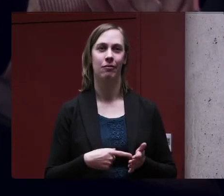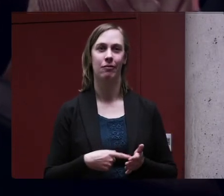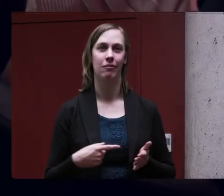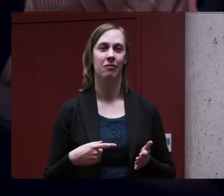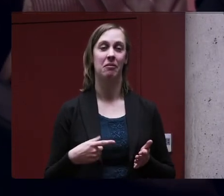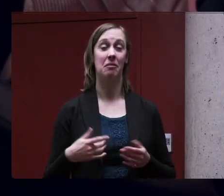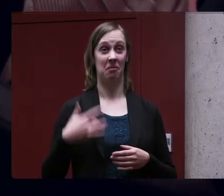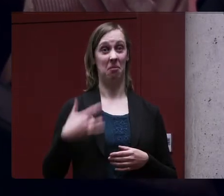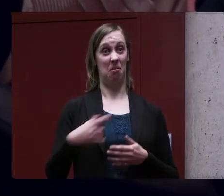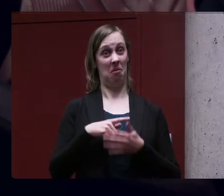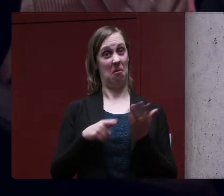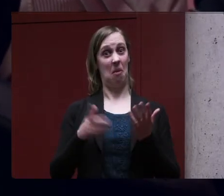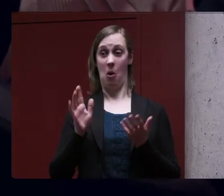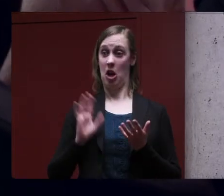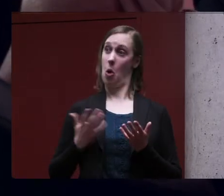want.